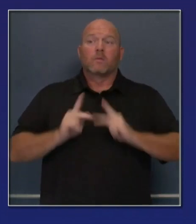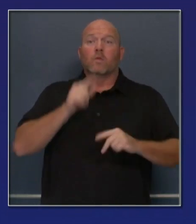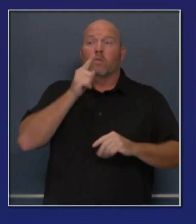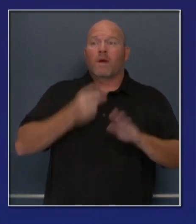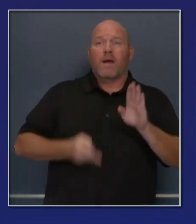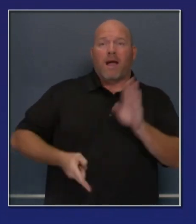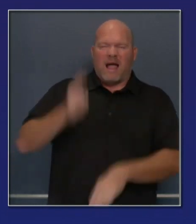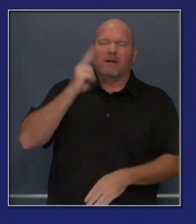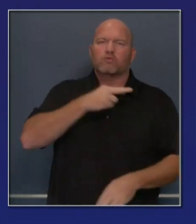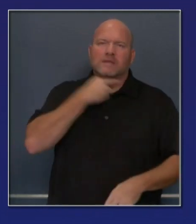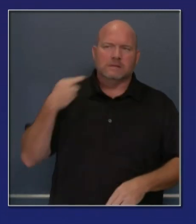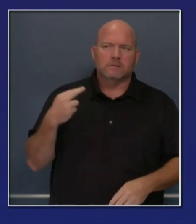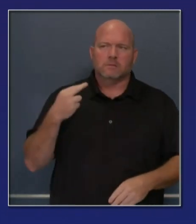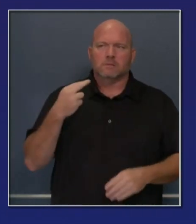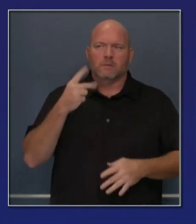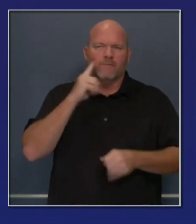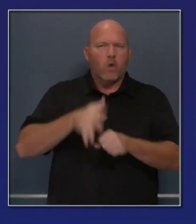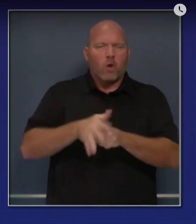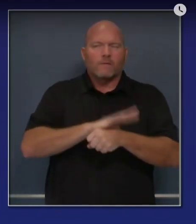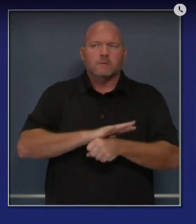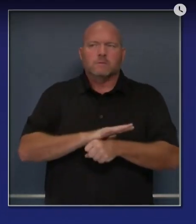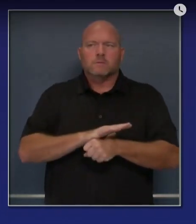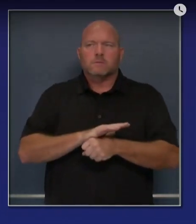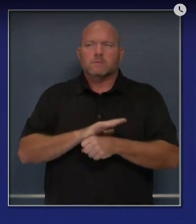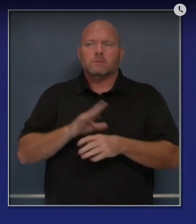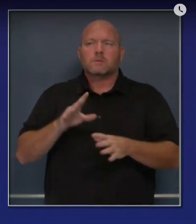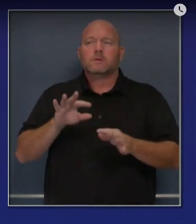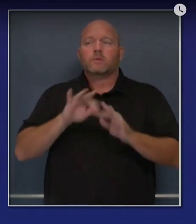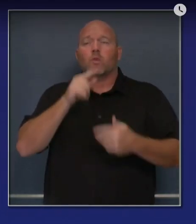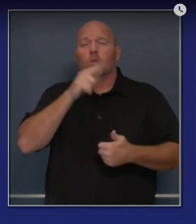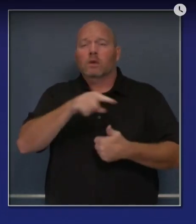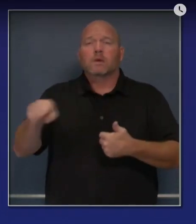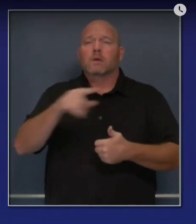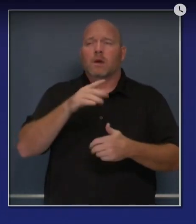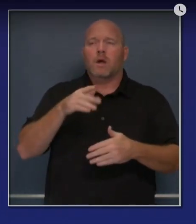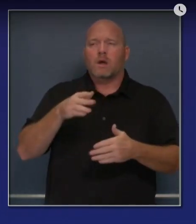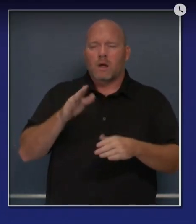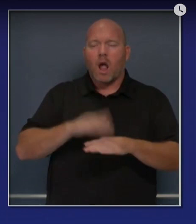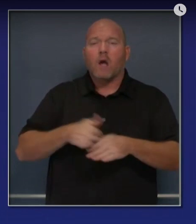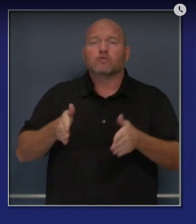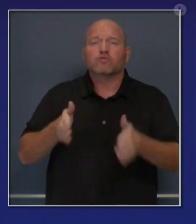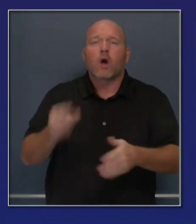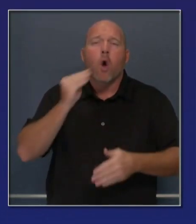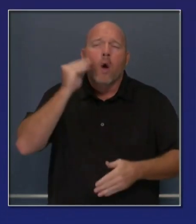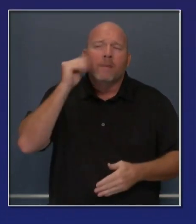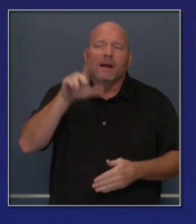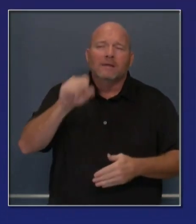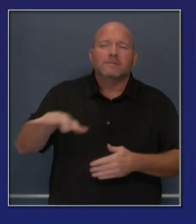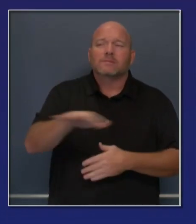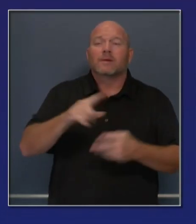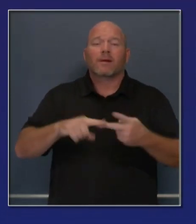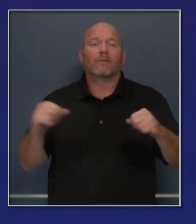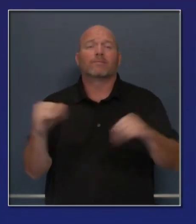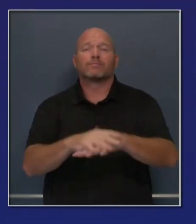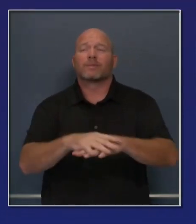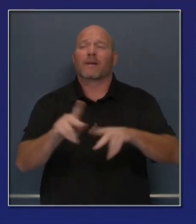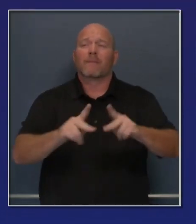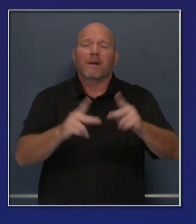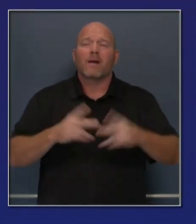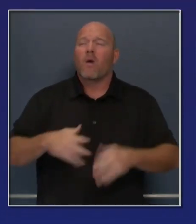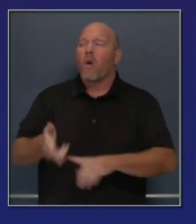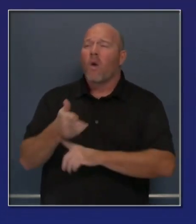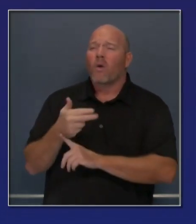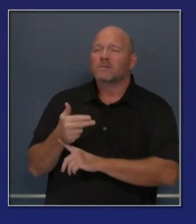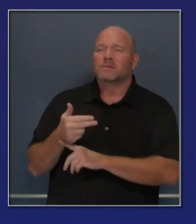of COVID-19, particularly those out on the streets and sidewalks in congregate facilities and shelters all throughout the state of